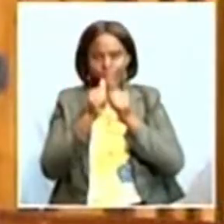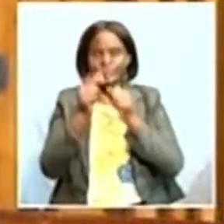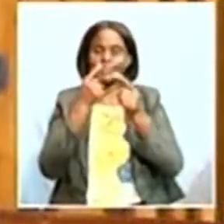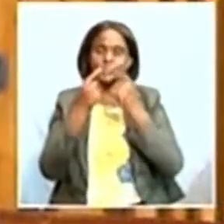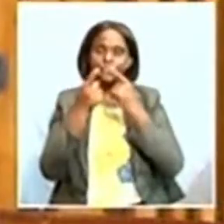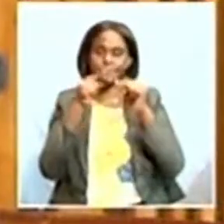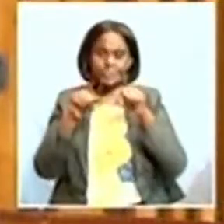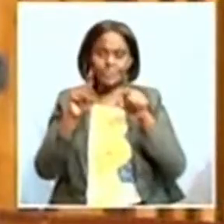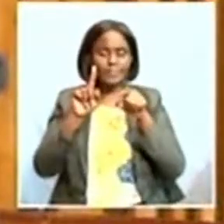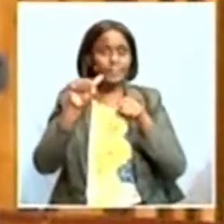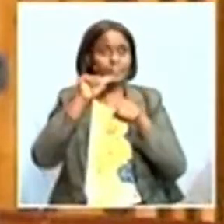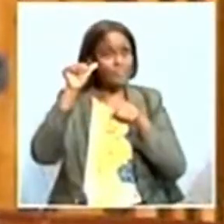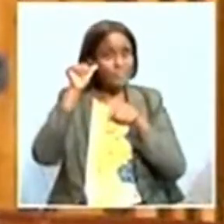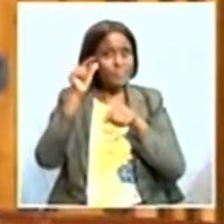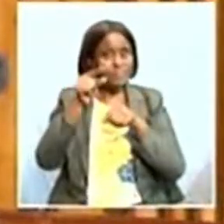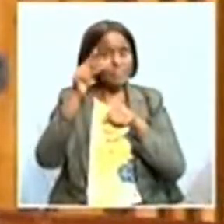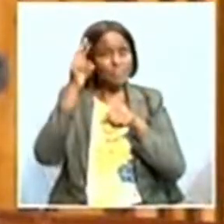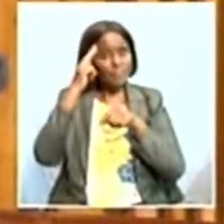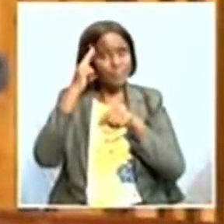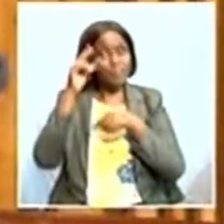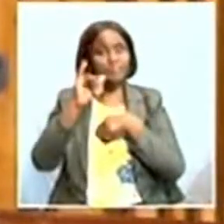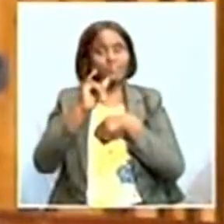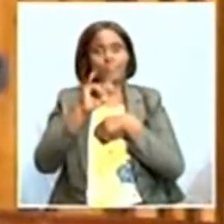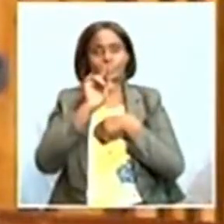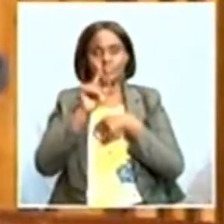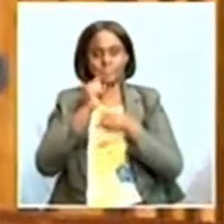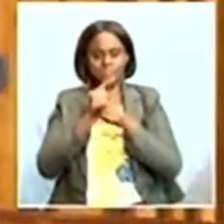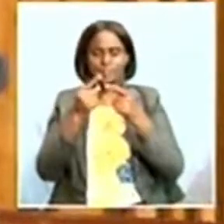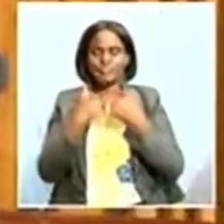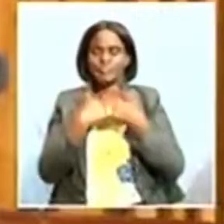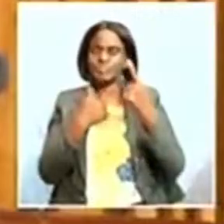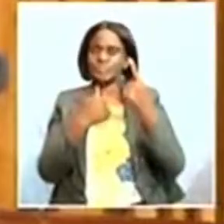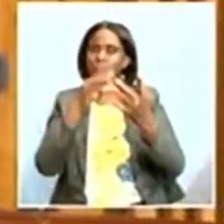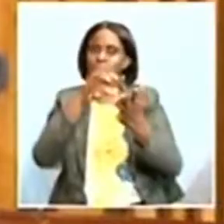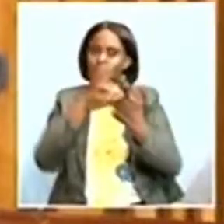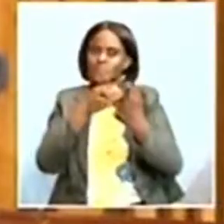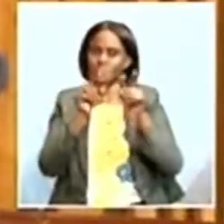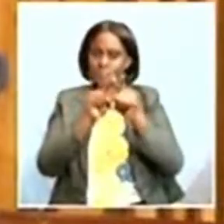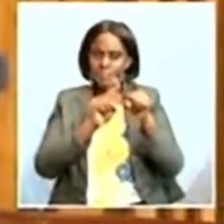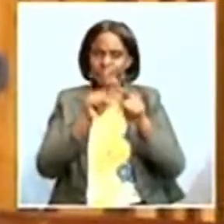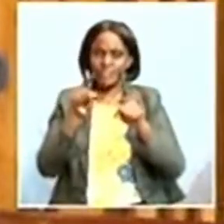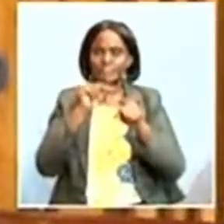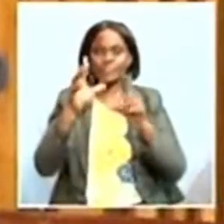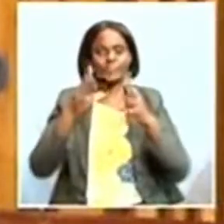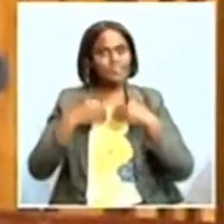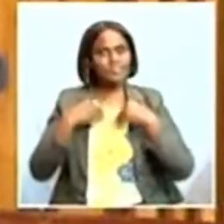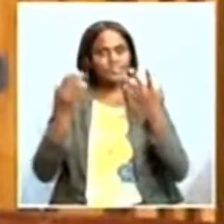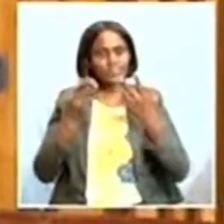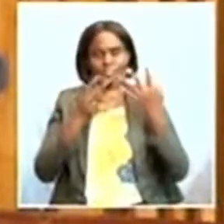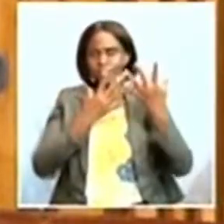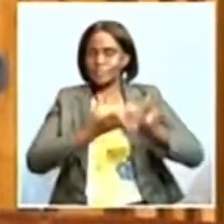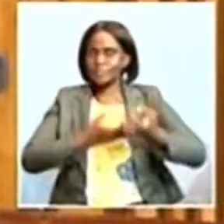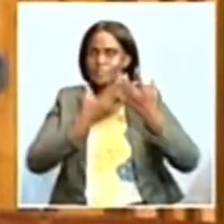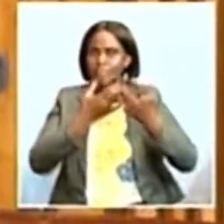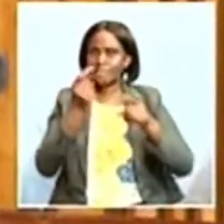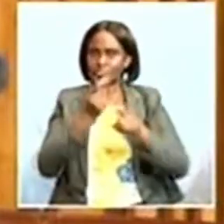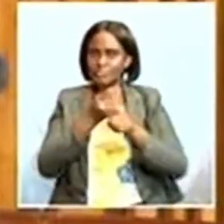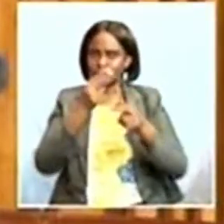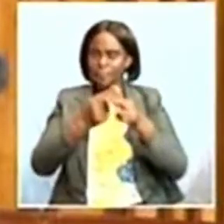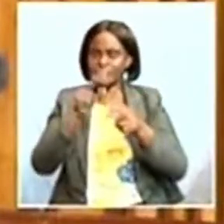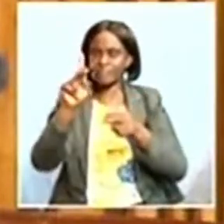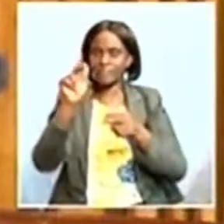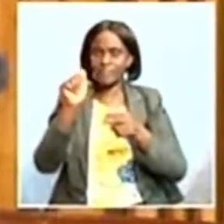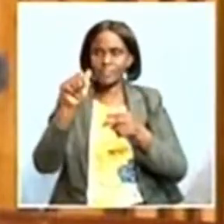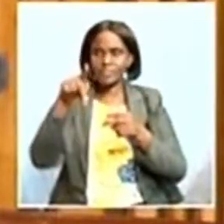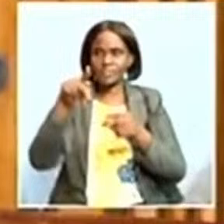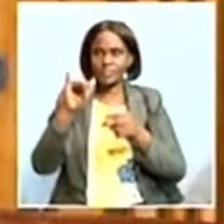And you recall that, yes, actually, there was just one matter, and it was inadmissible. This one was raised by Mr. Kapianga,